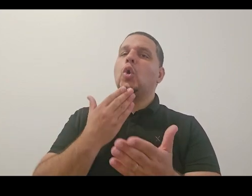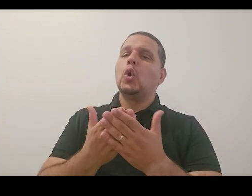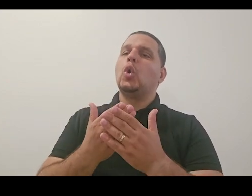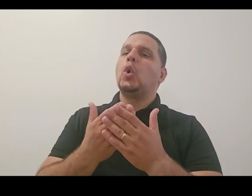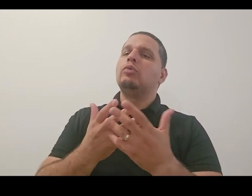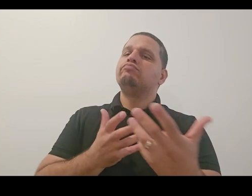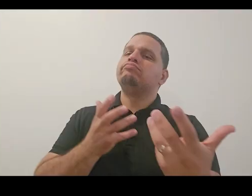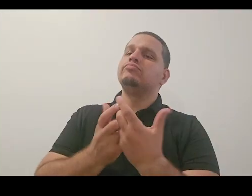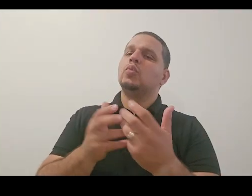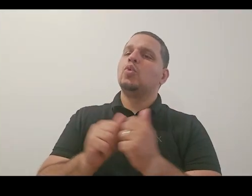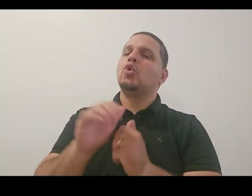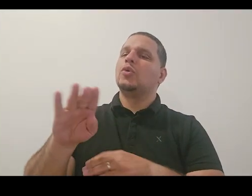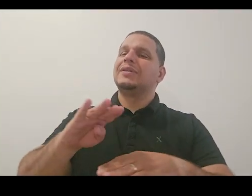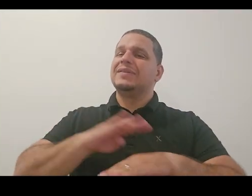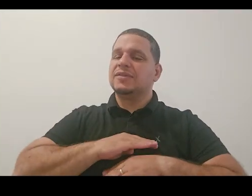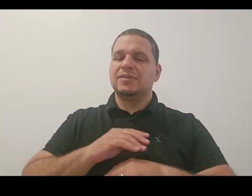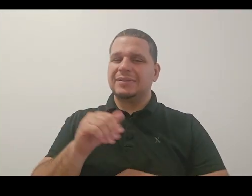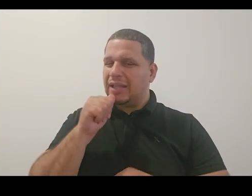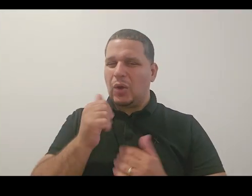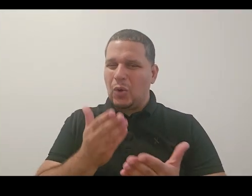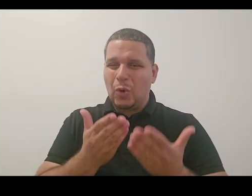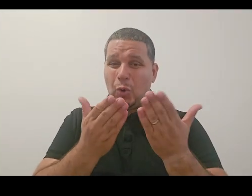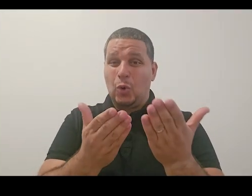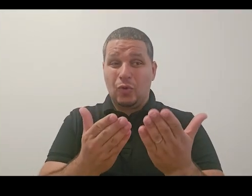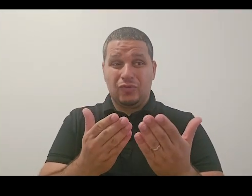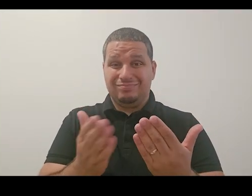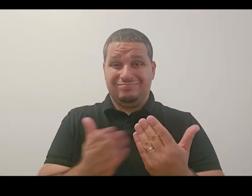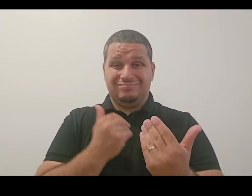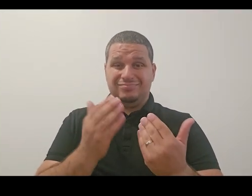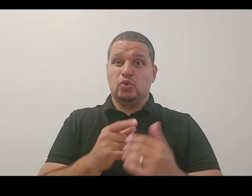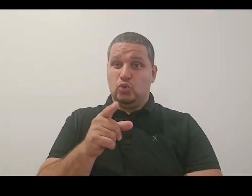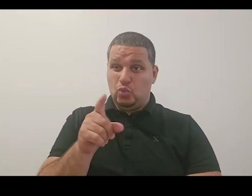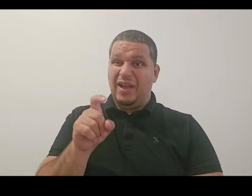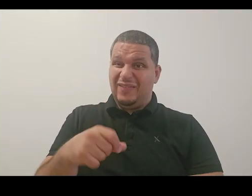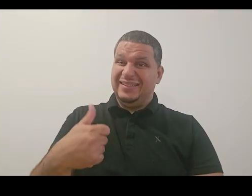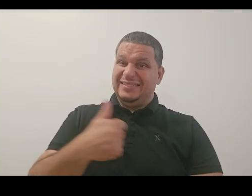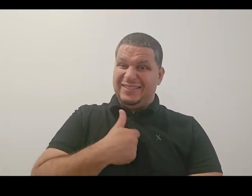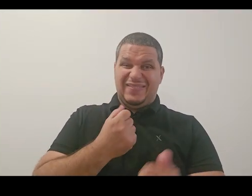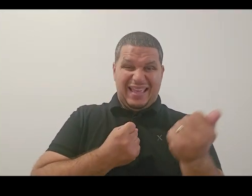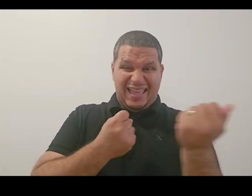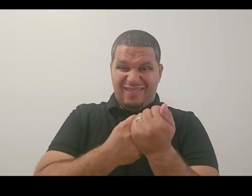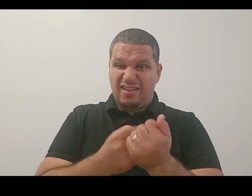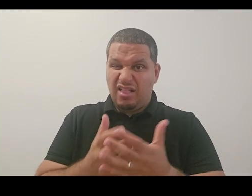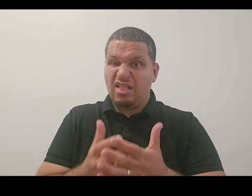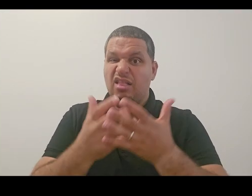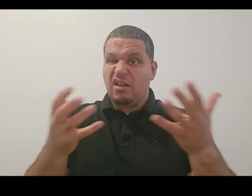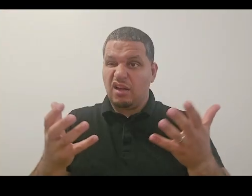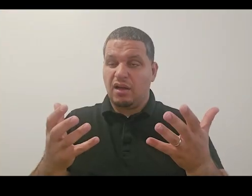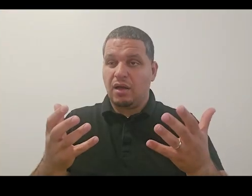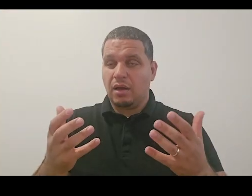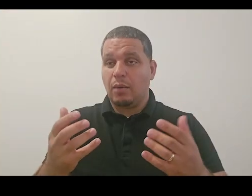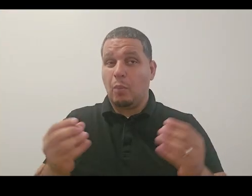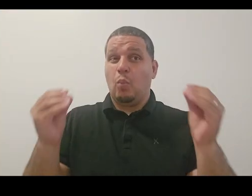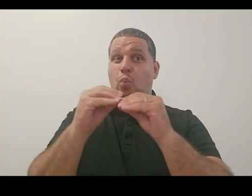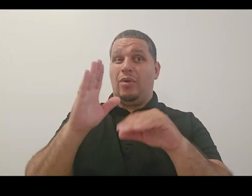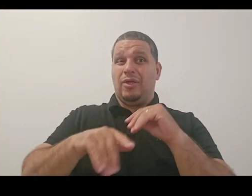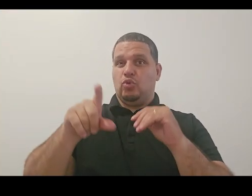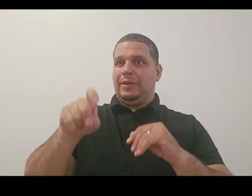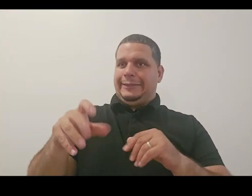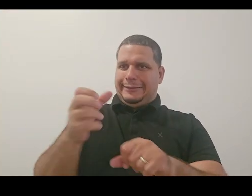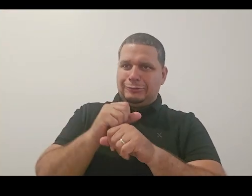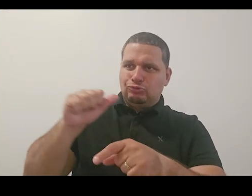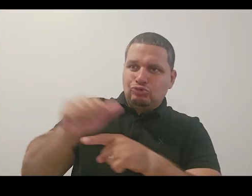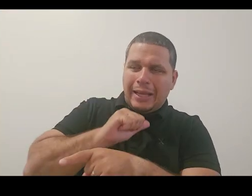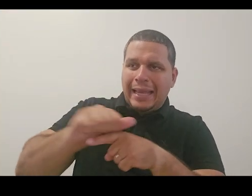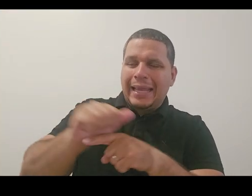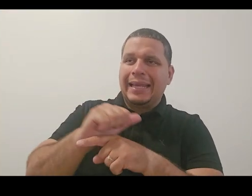your satisfaction, aren't really offered to you on a silver plate. You really have to self-advocate a lot more than you should have to get